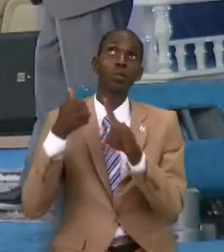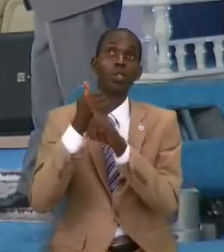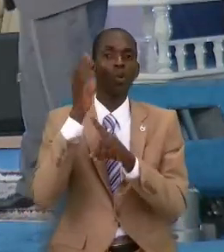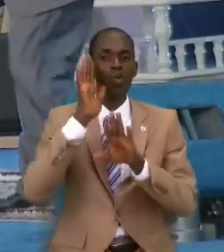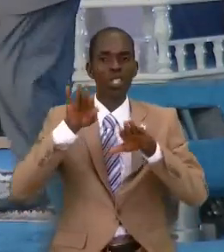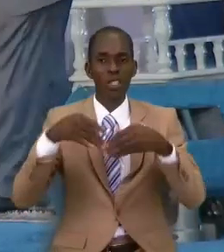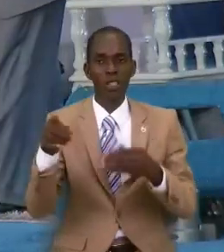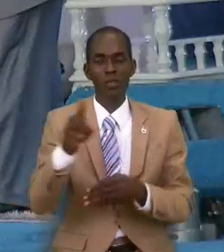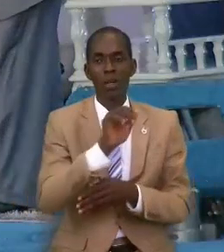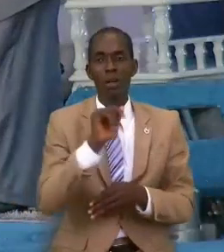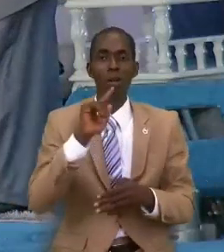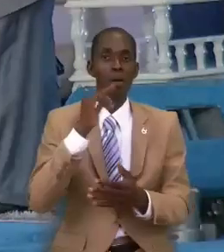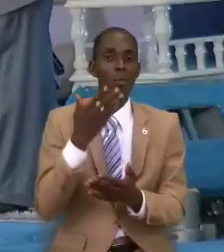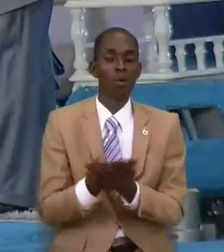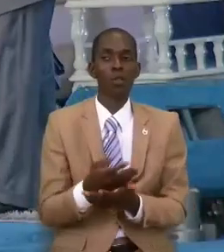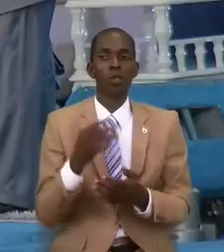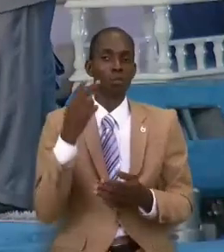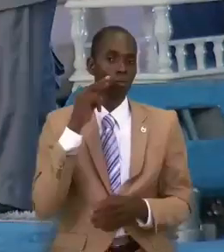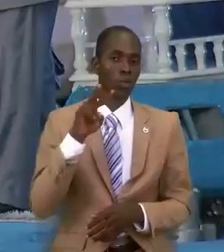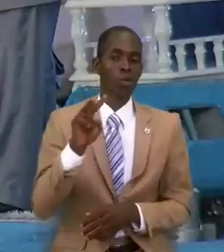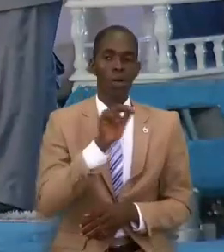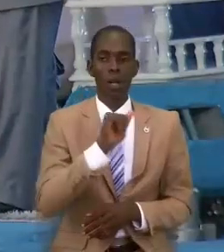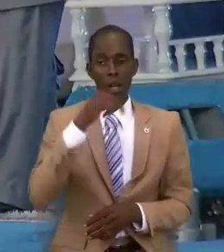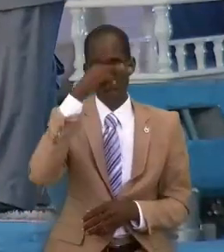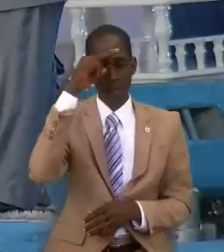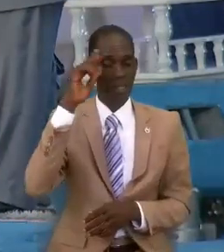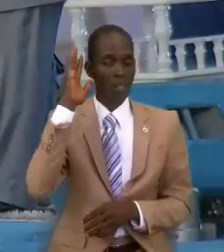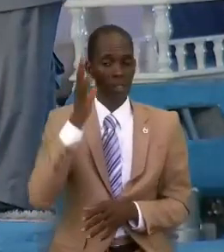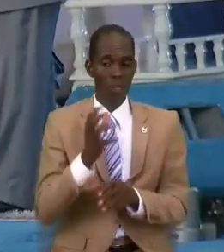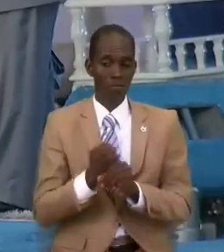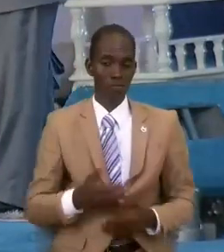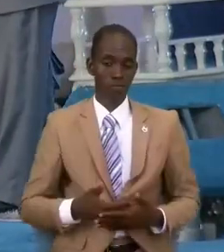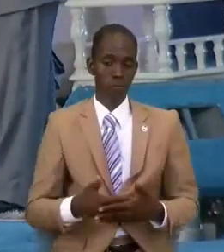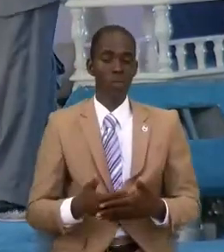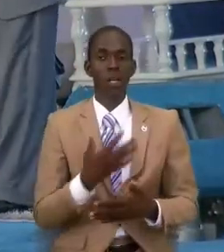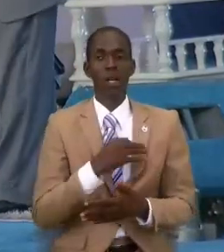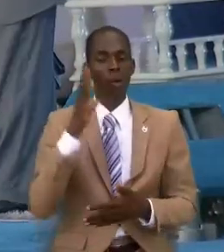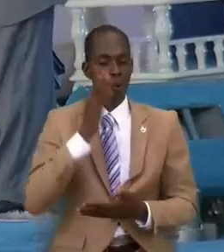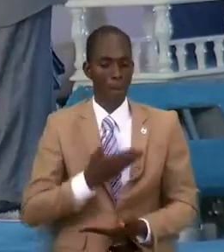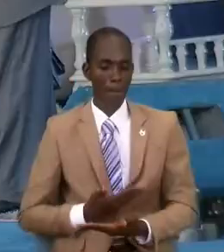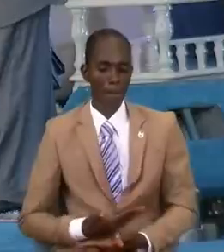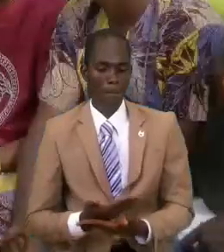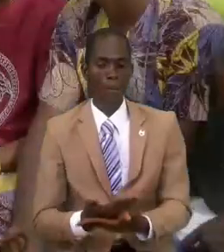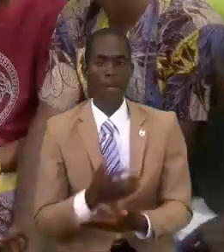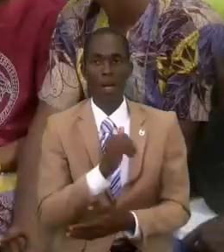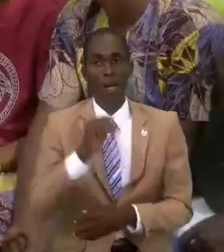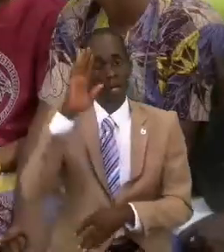shall conceive and bear a son, and shall call his name, somebody there tell